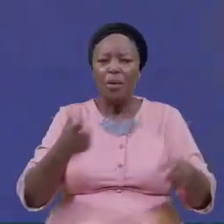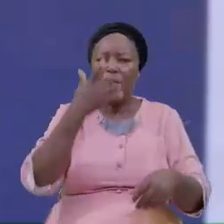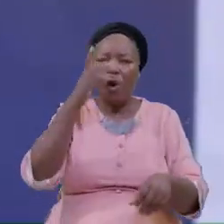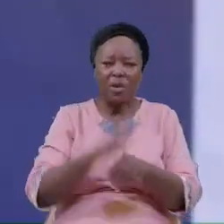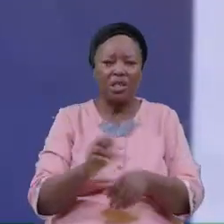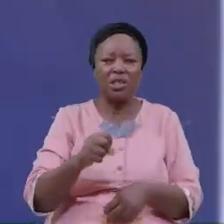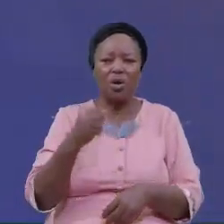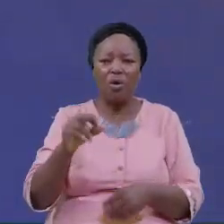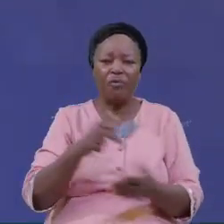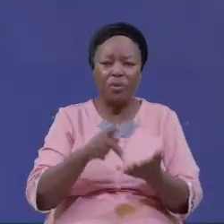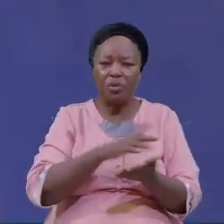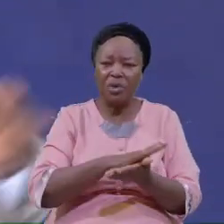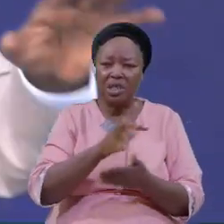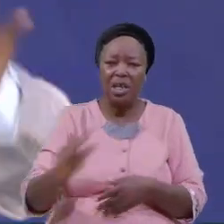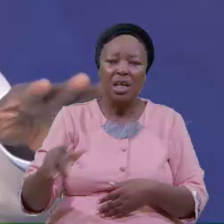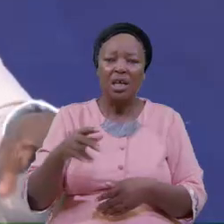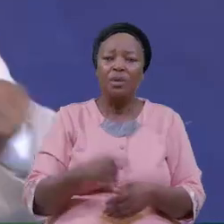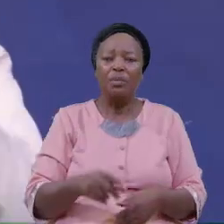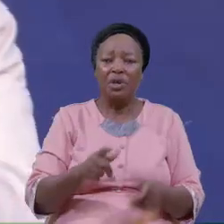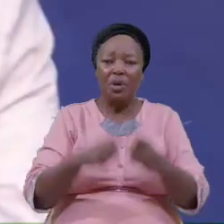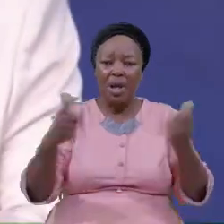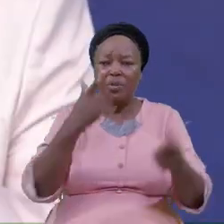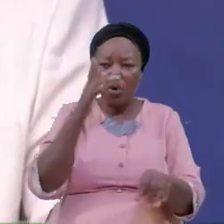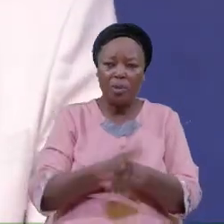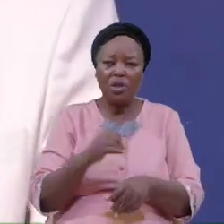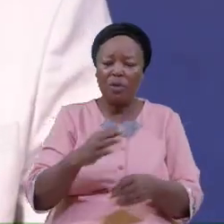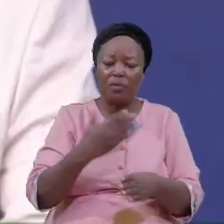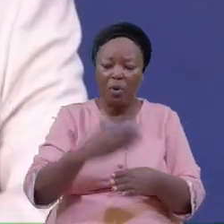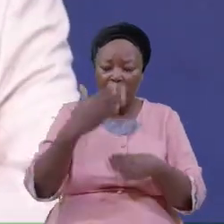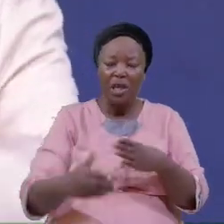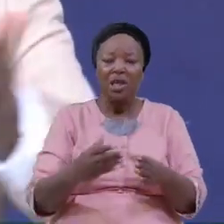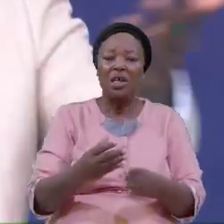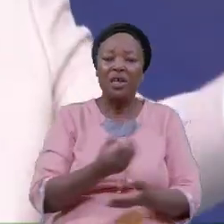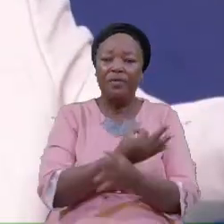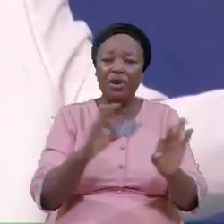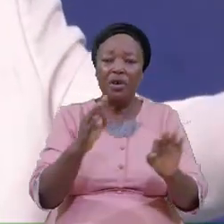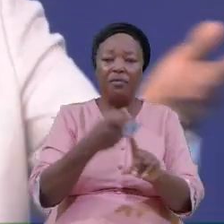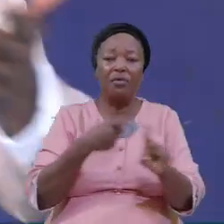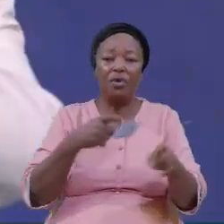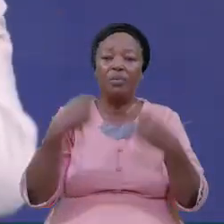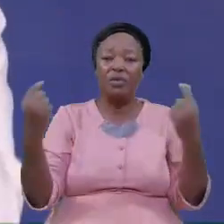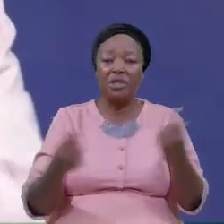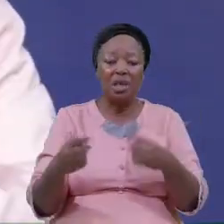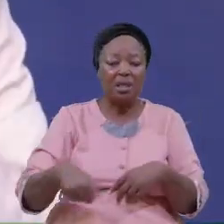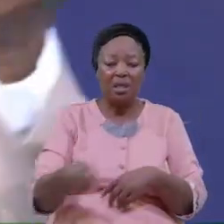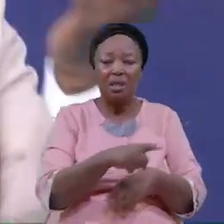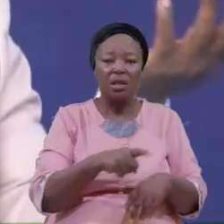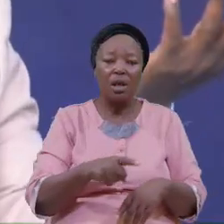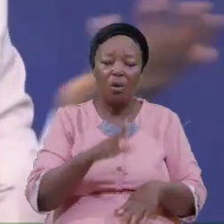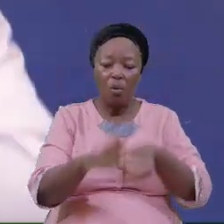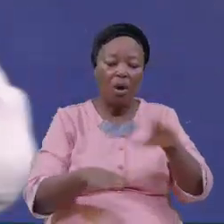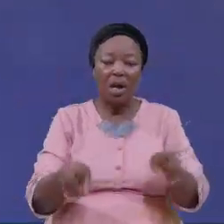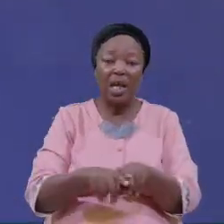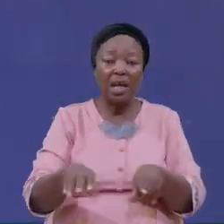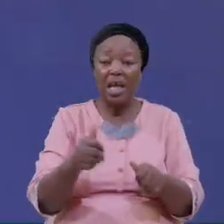purity, great promises of total freedom from sin. They walk like every other person. In